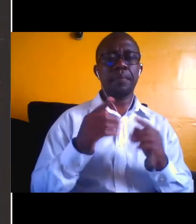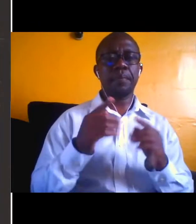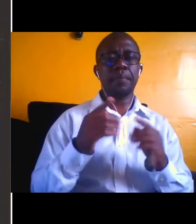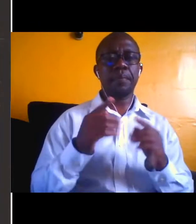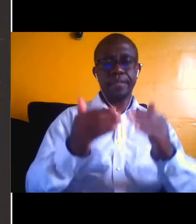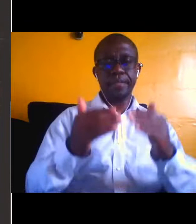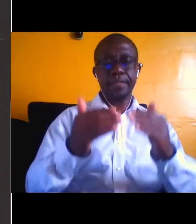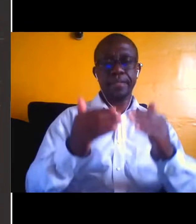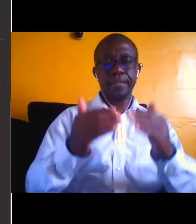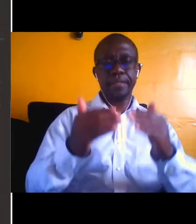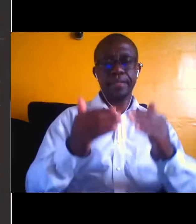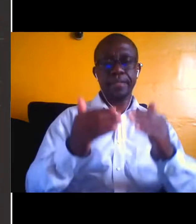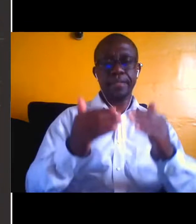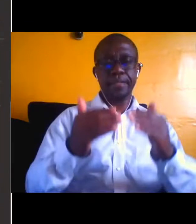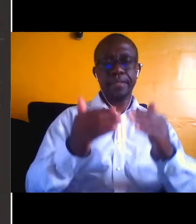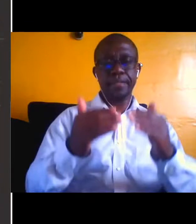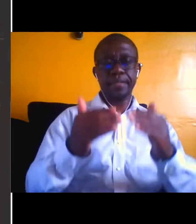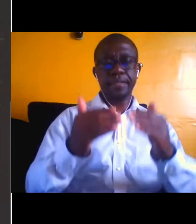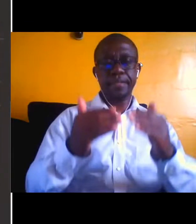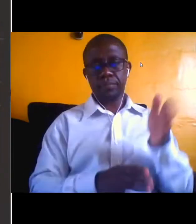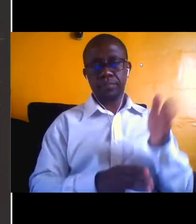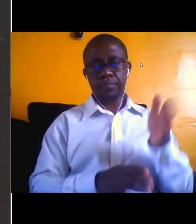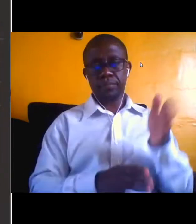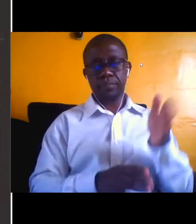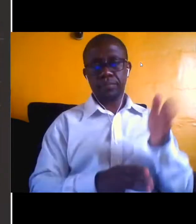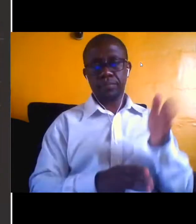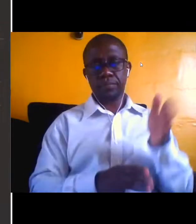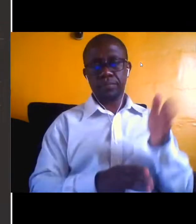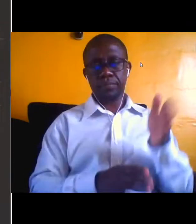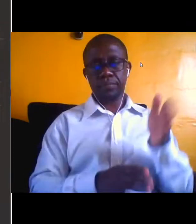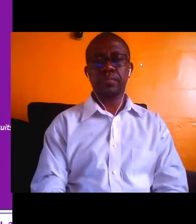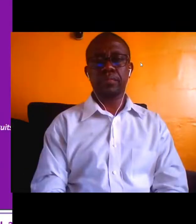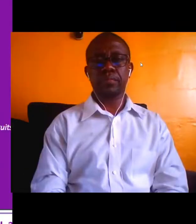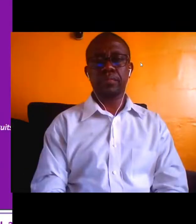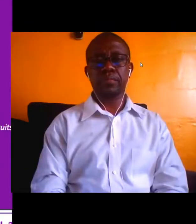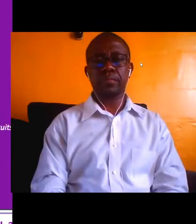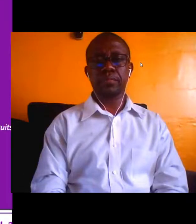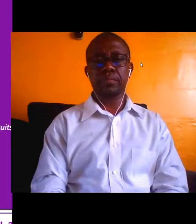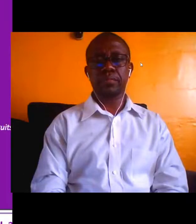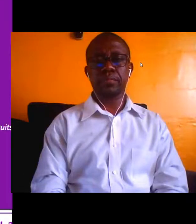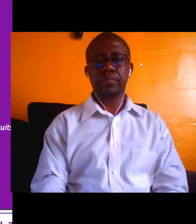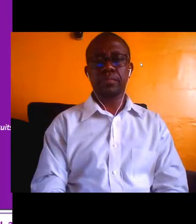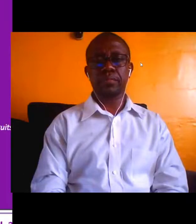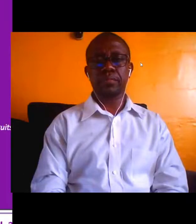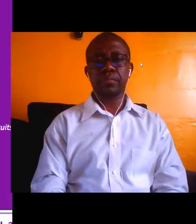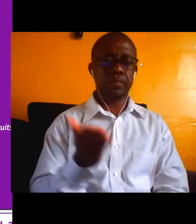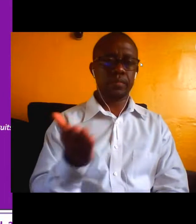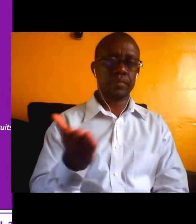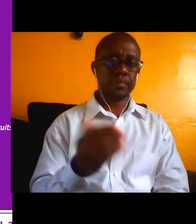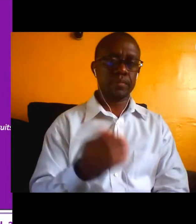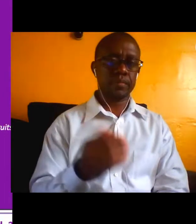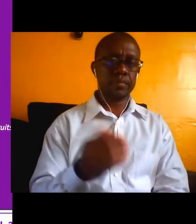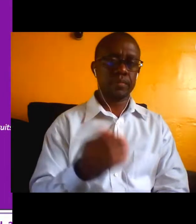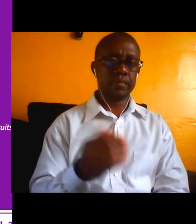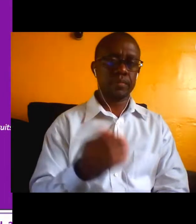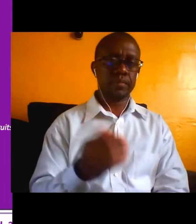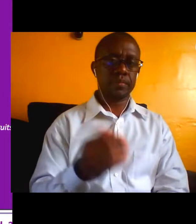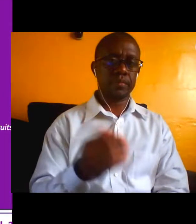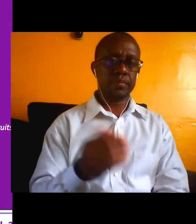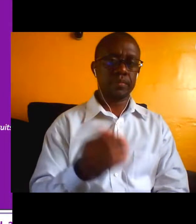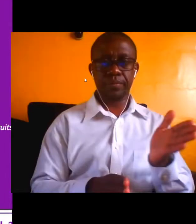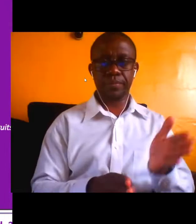we're all on board as well before we go to the questions. Next slide, Jenny. And now if you look at the SWOT,